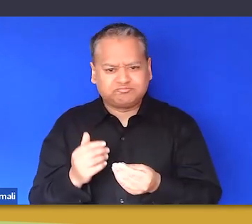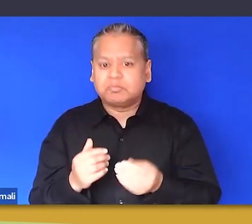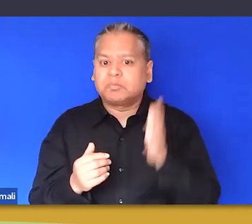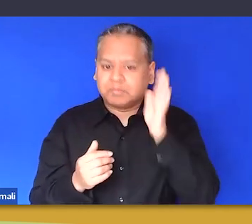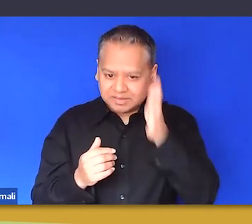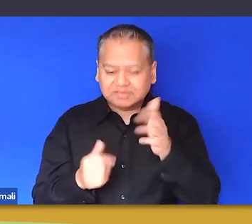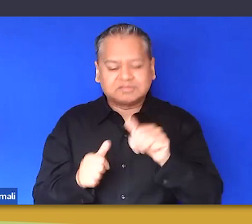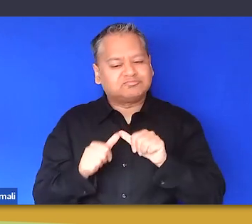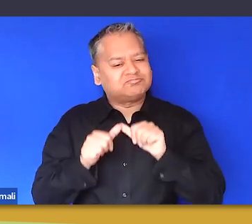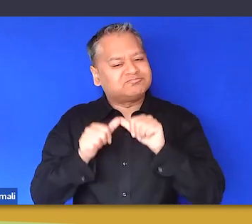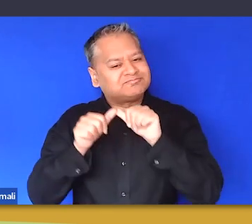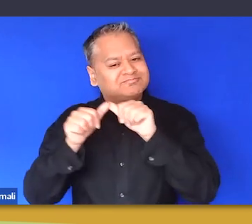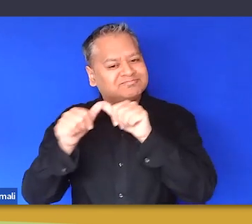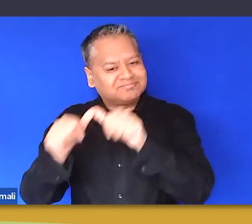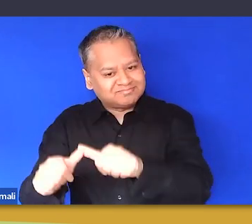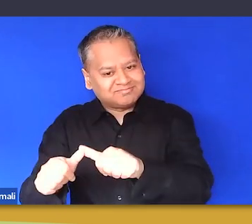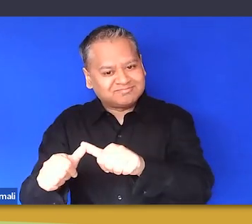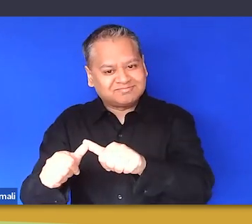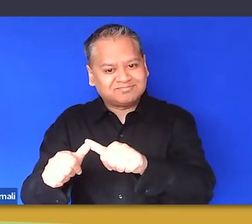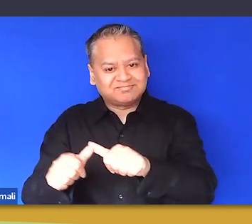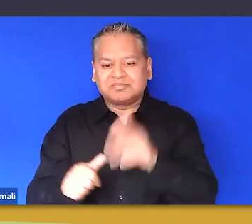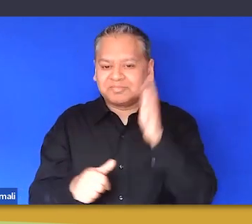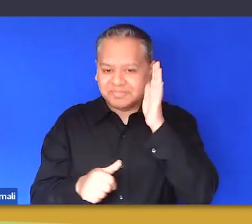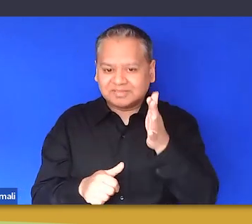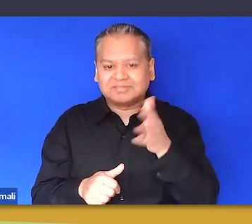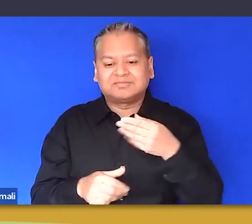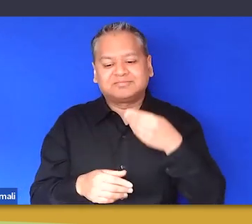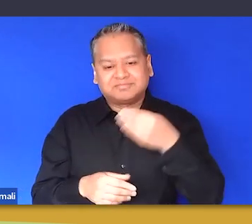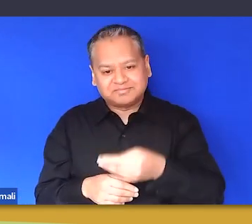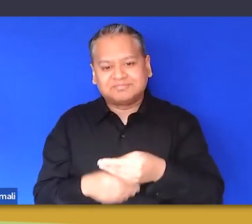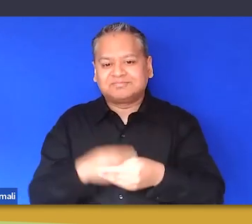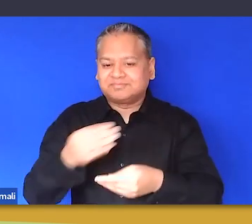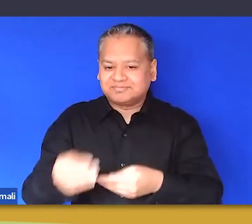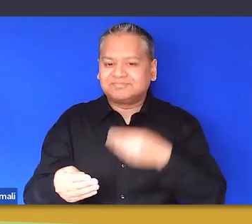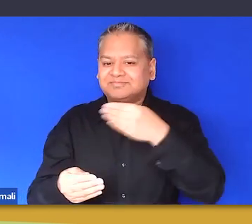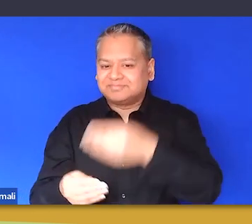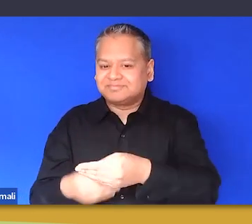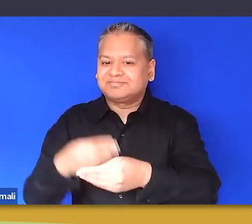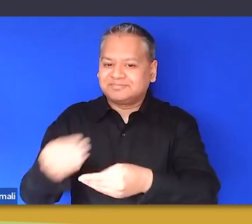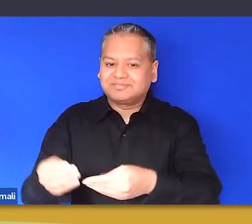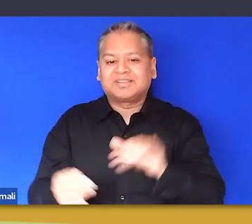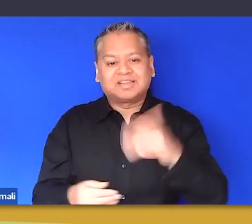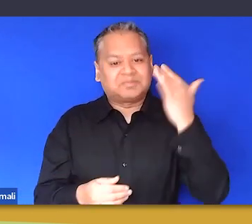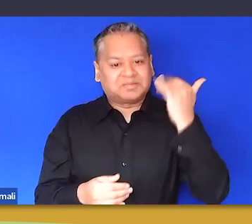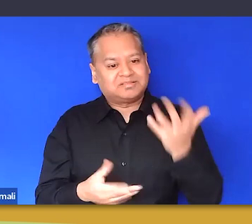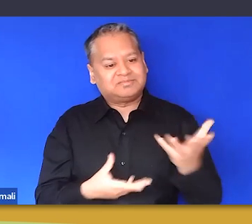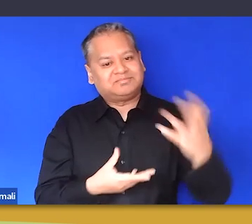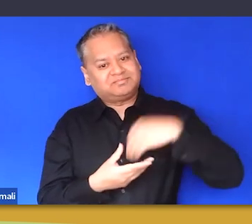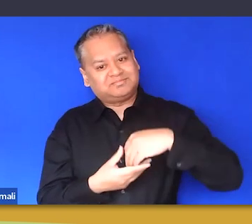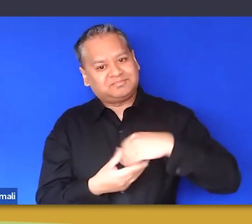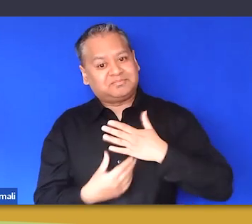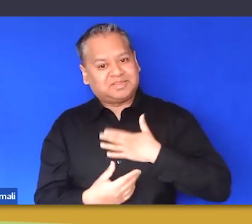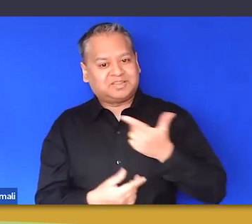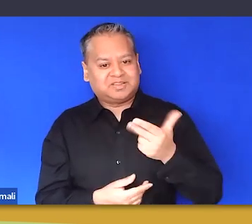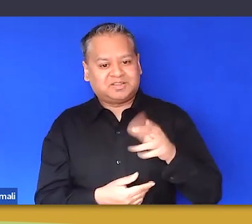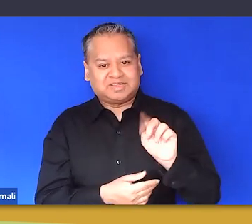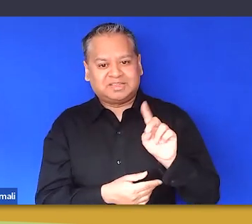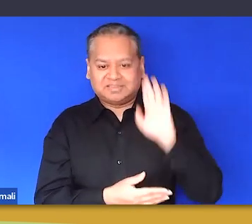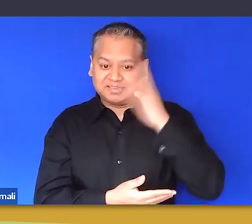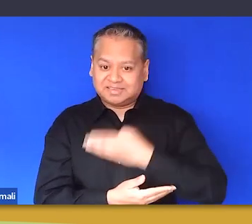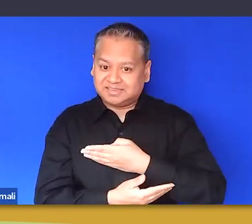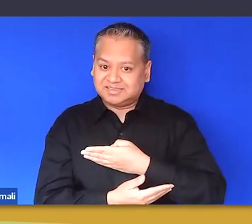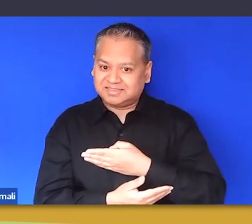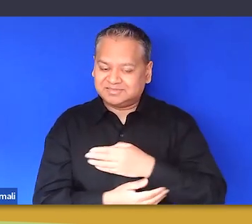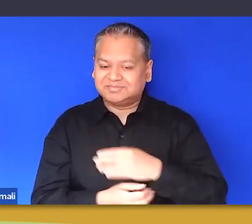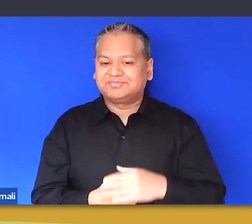means the future. I've included my grandson there to be the future voice of